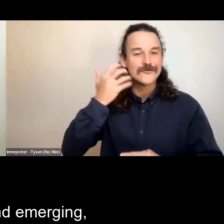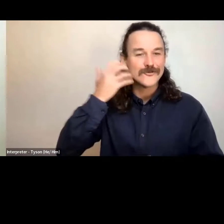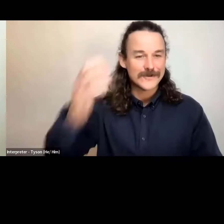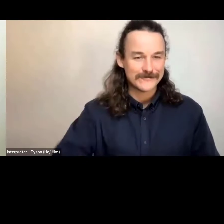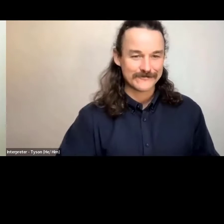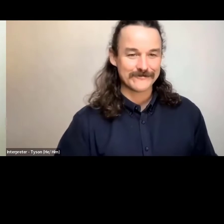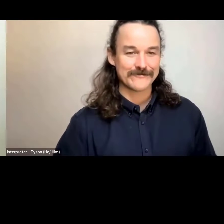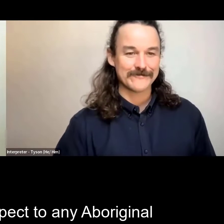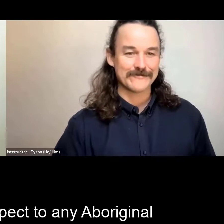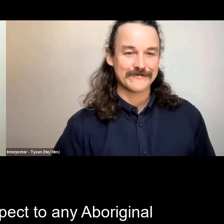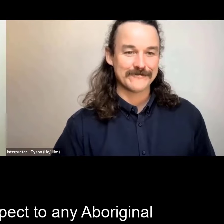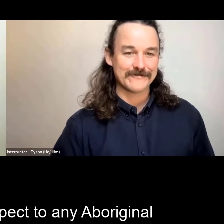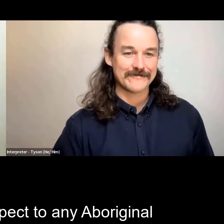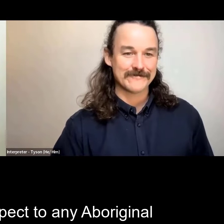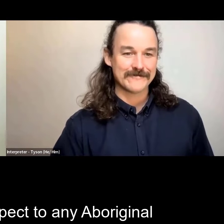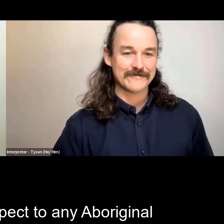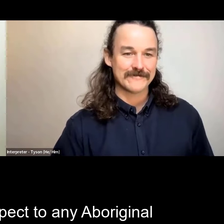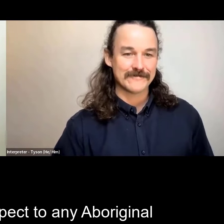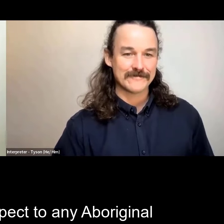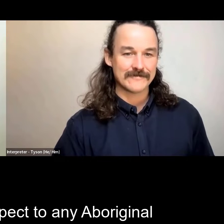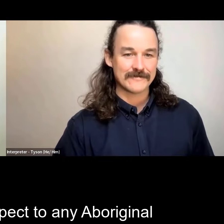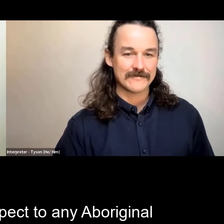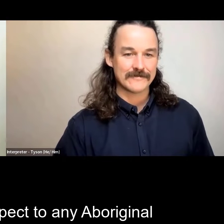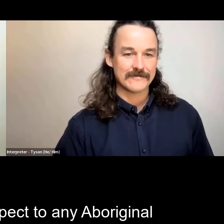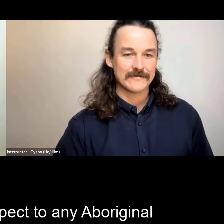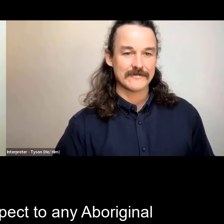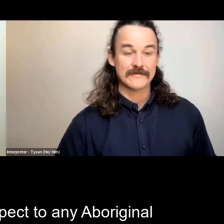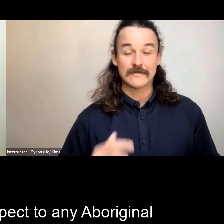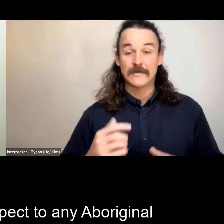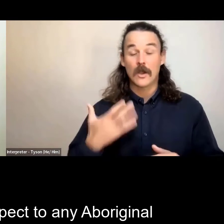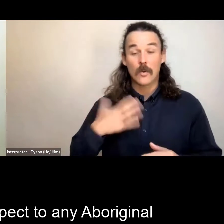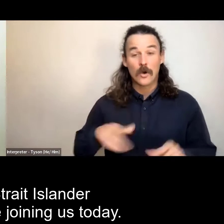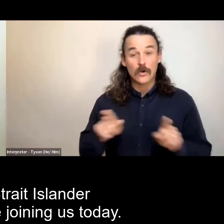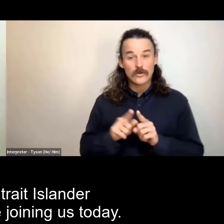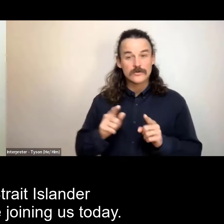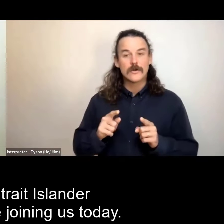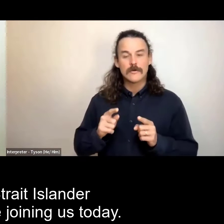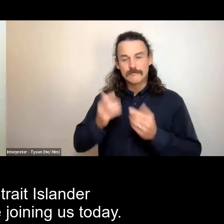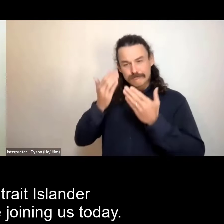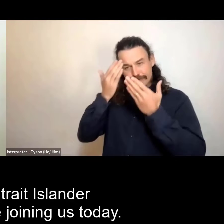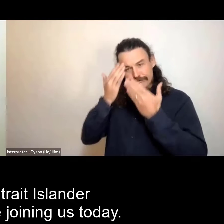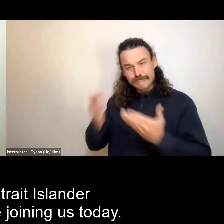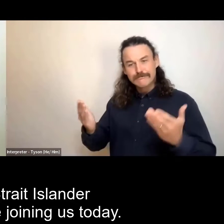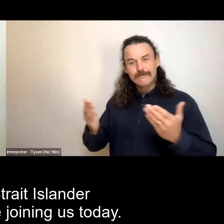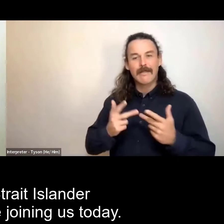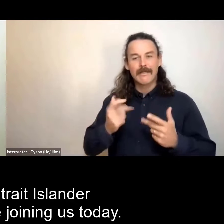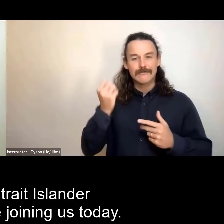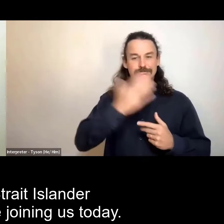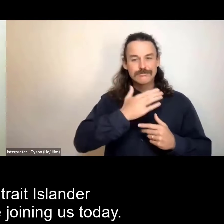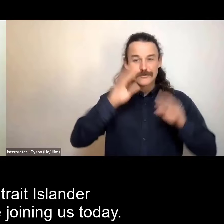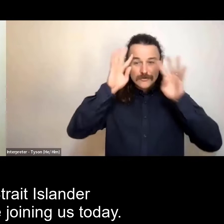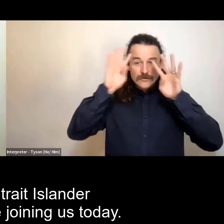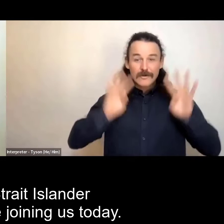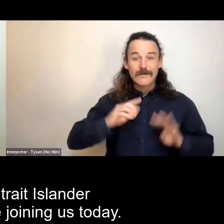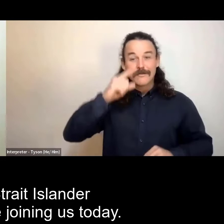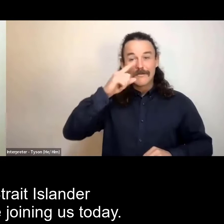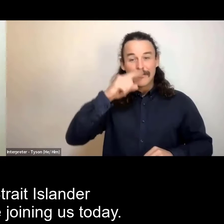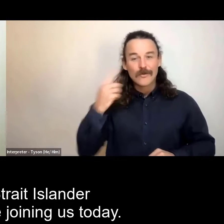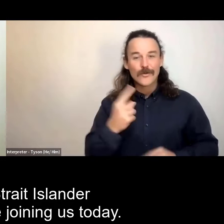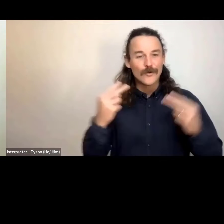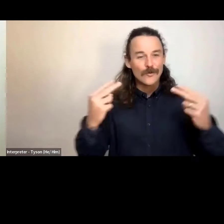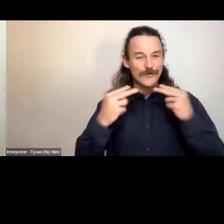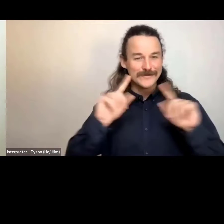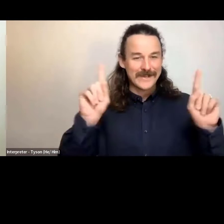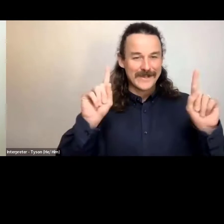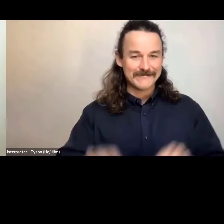emerging, and extend that respect to any Aboriginal or Torres Strait Islander people who are joining us